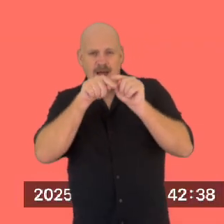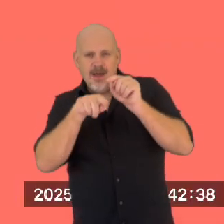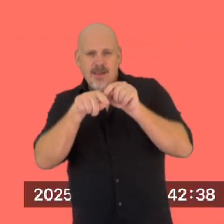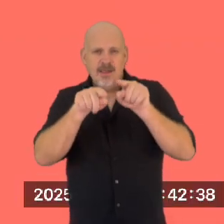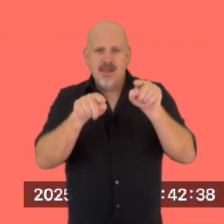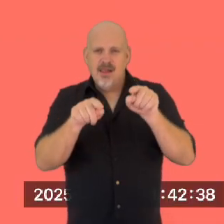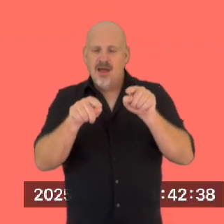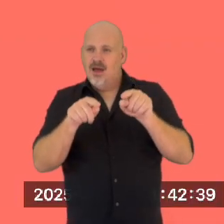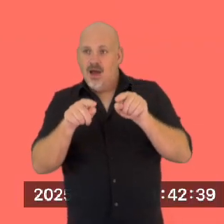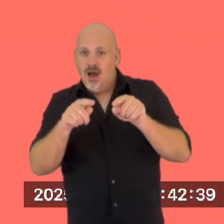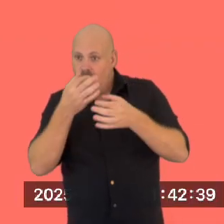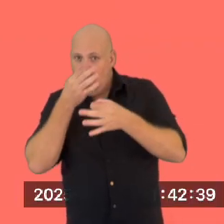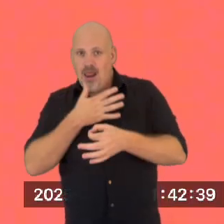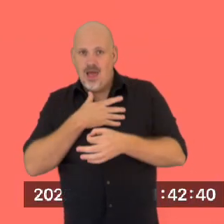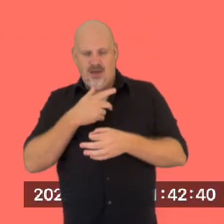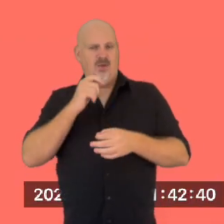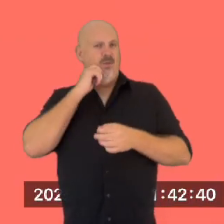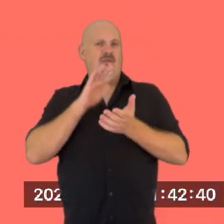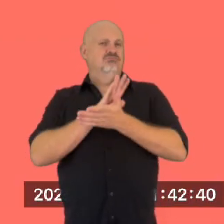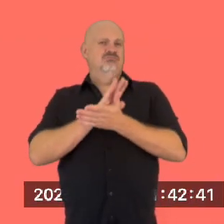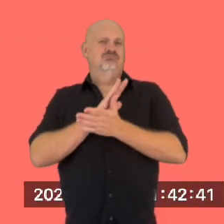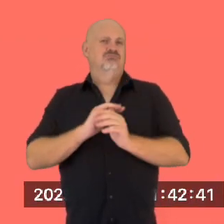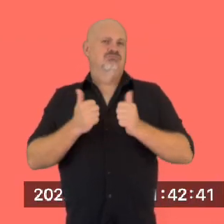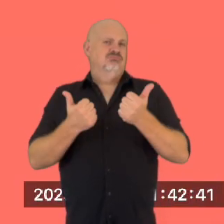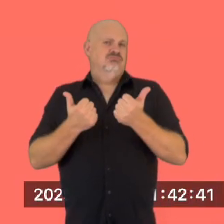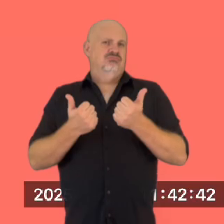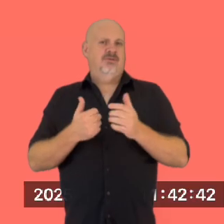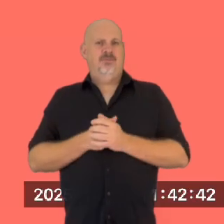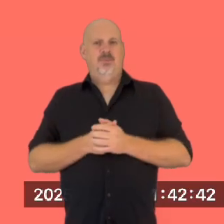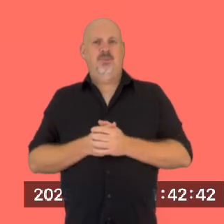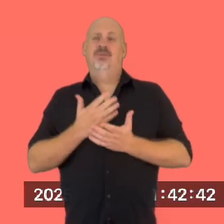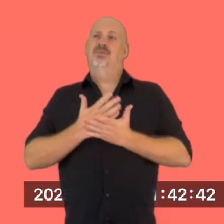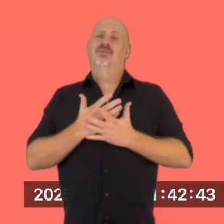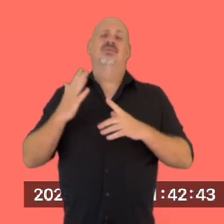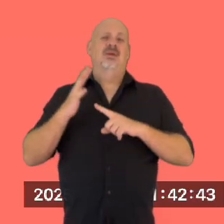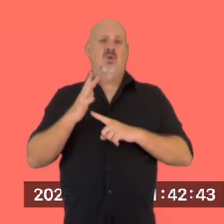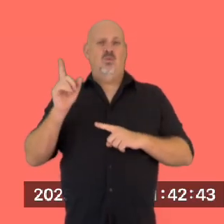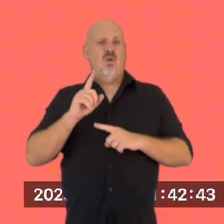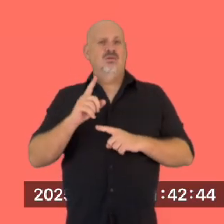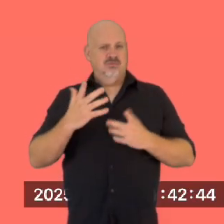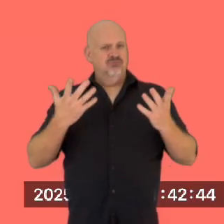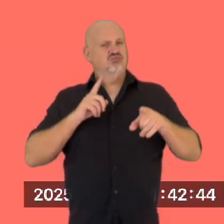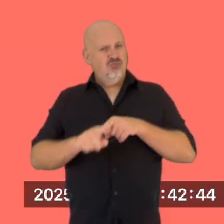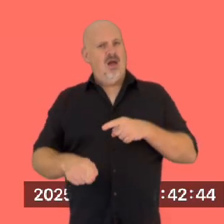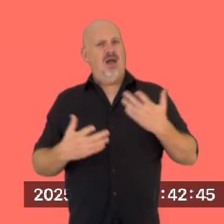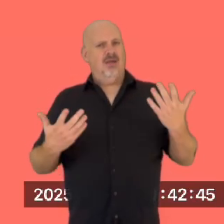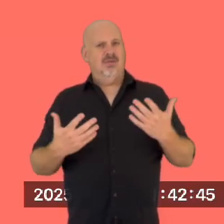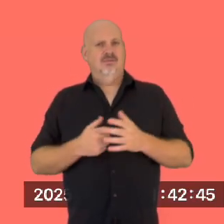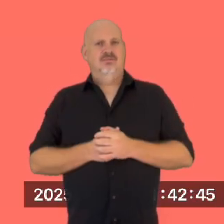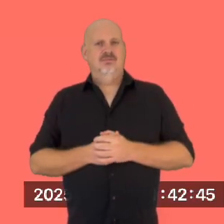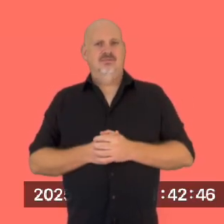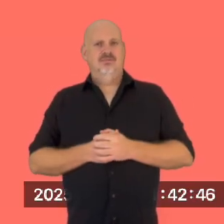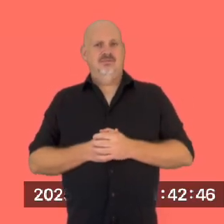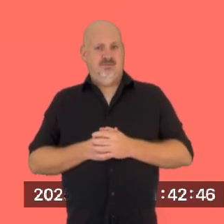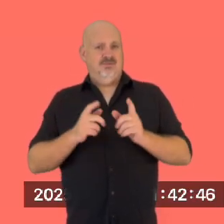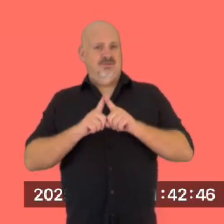with. So give it a go, and you'll find your path. Amazing. And I think the huge sentiment today is